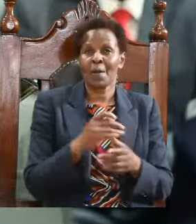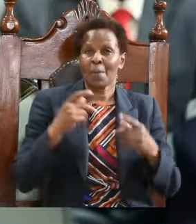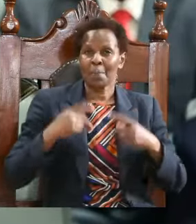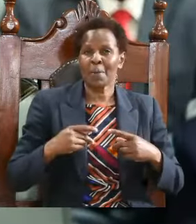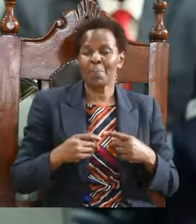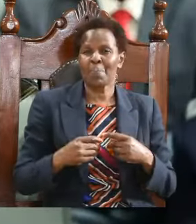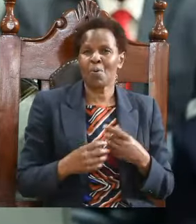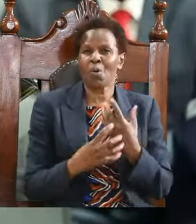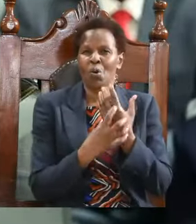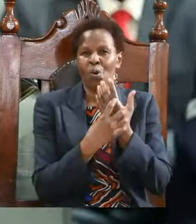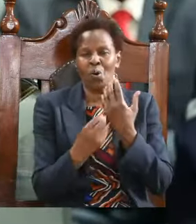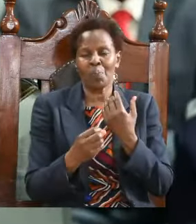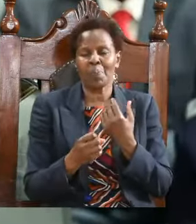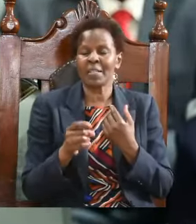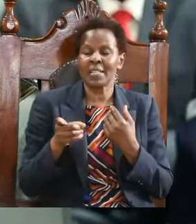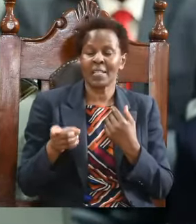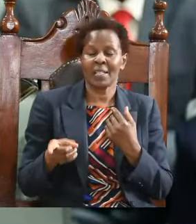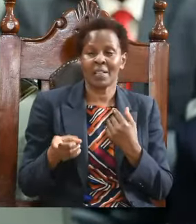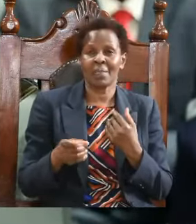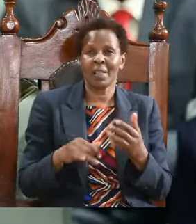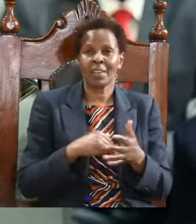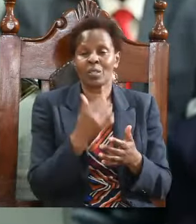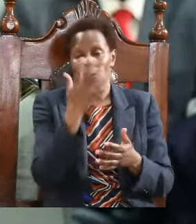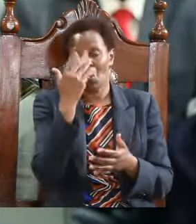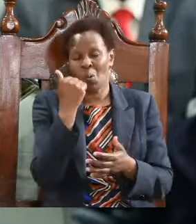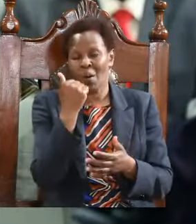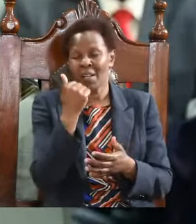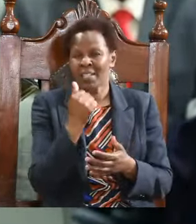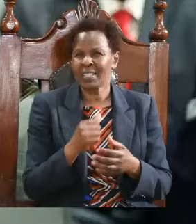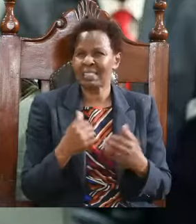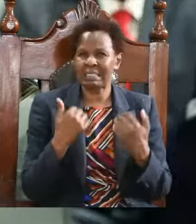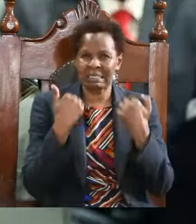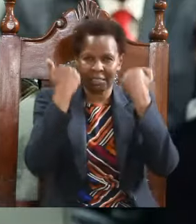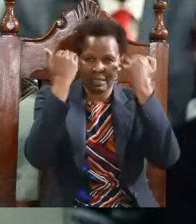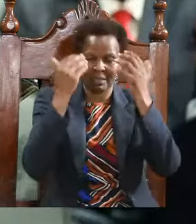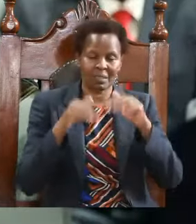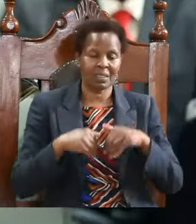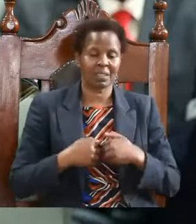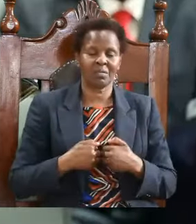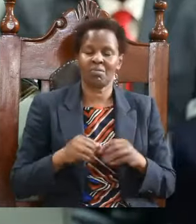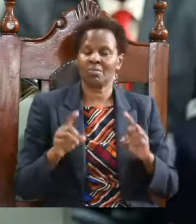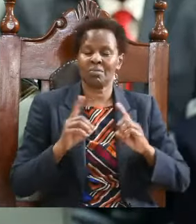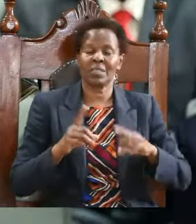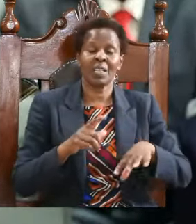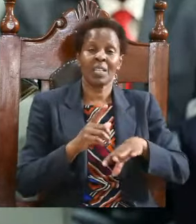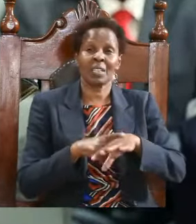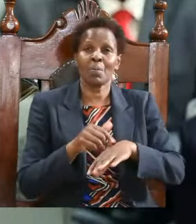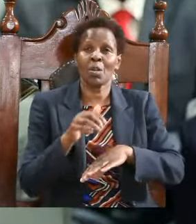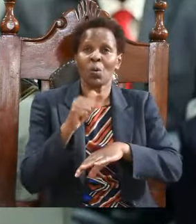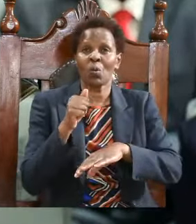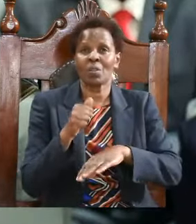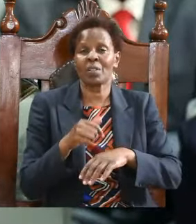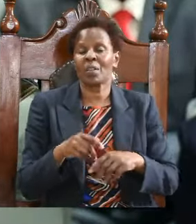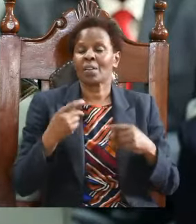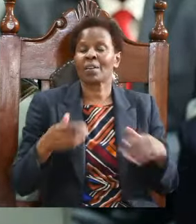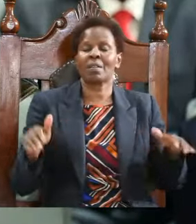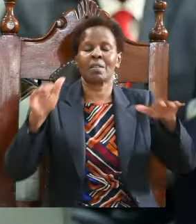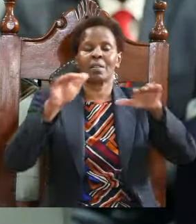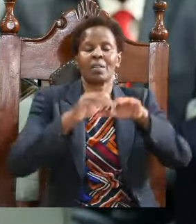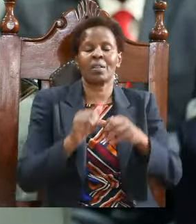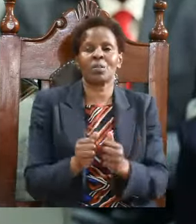emulated him. And that is why he didn't have any stress when he called the meeting. All